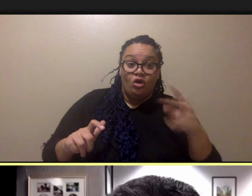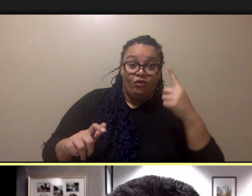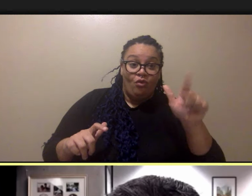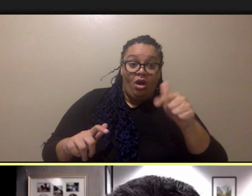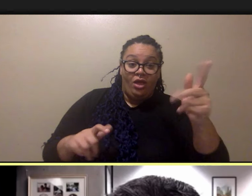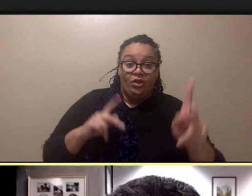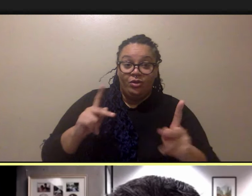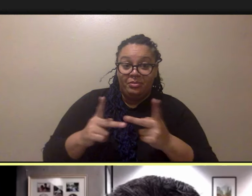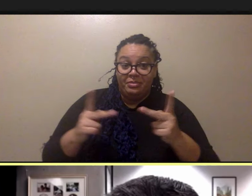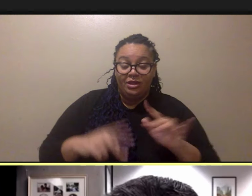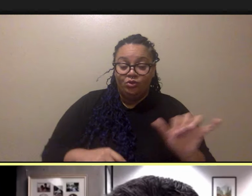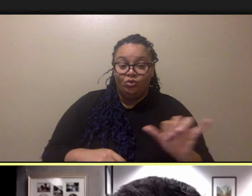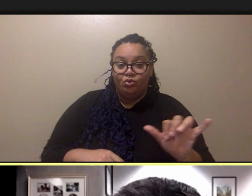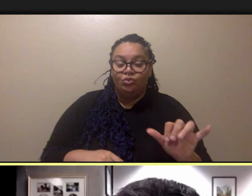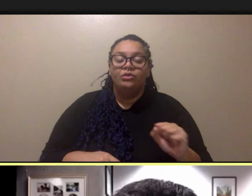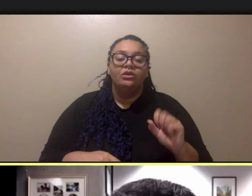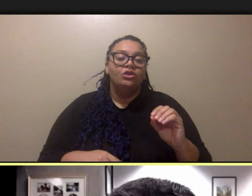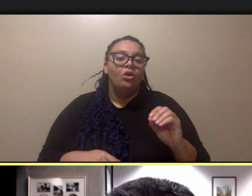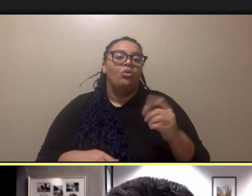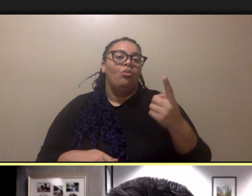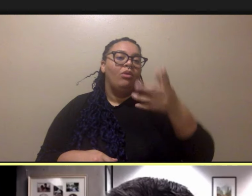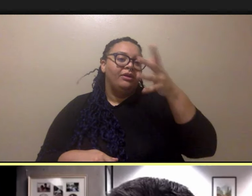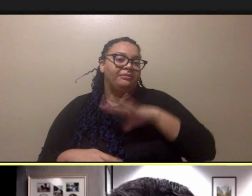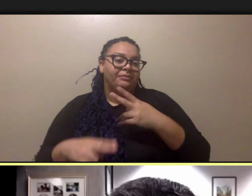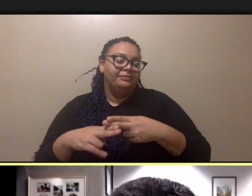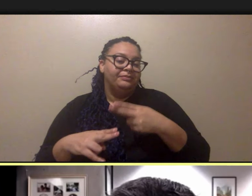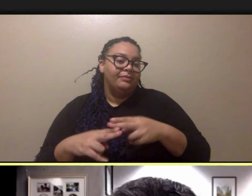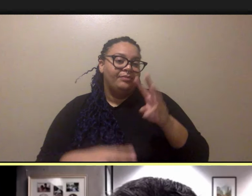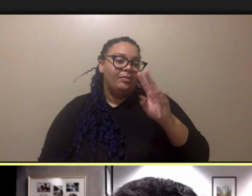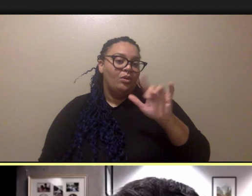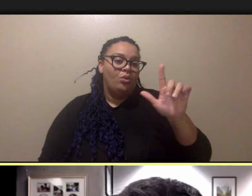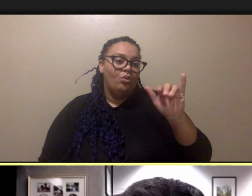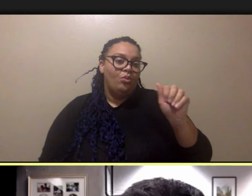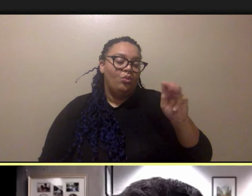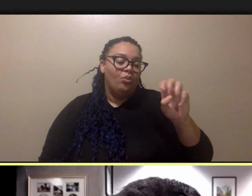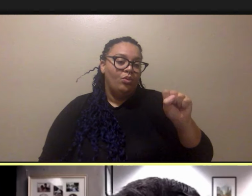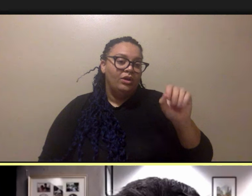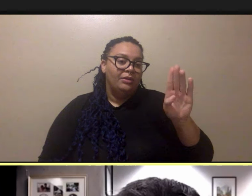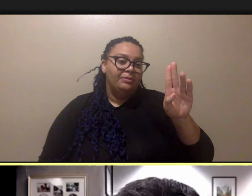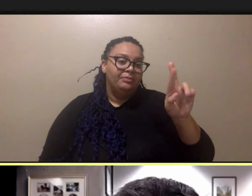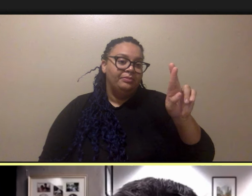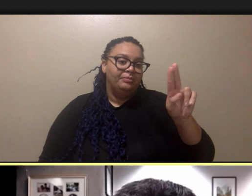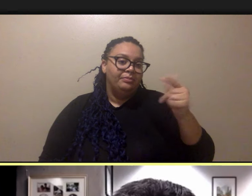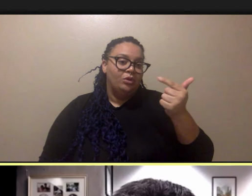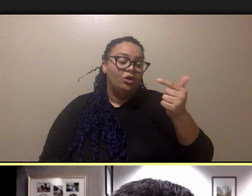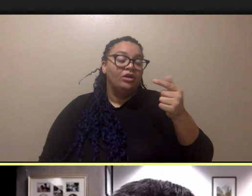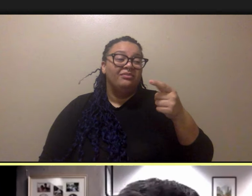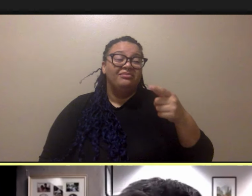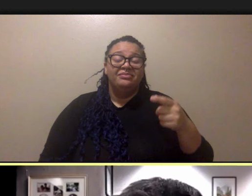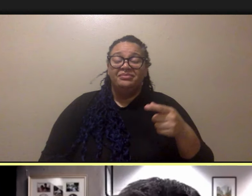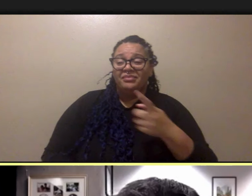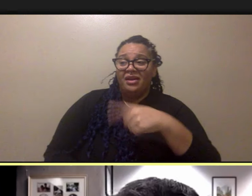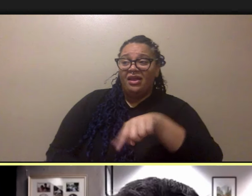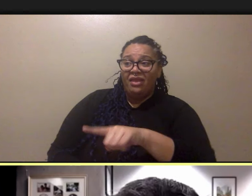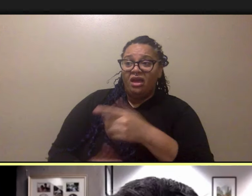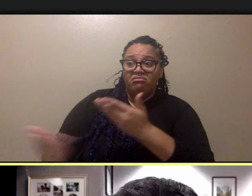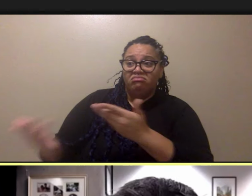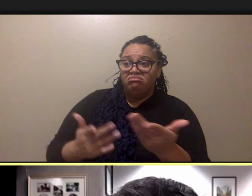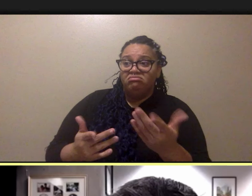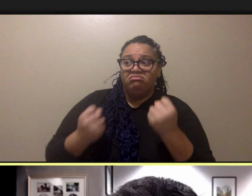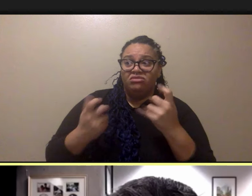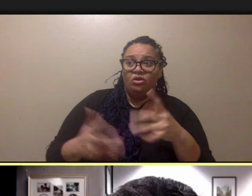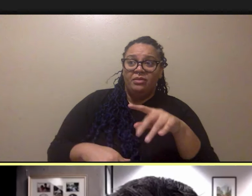To such an extent that a planter named William Byrd in 1776 said, quote, "They import so many Negroes hither that I fear this colony